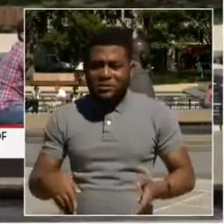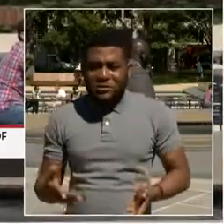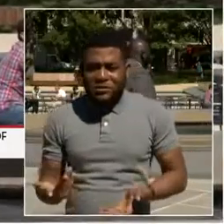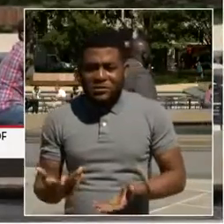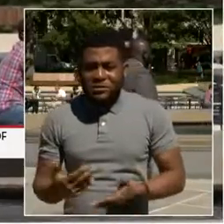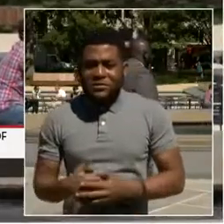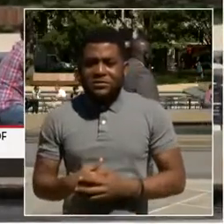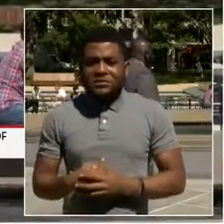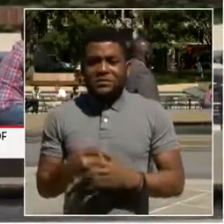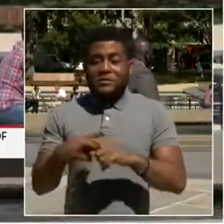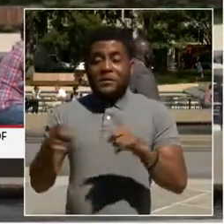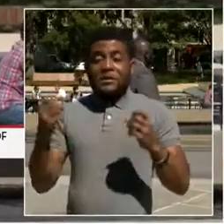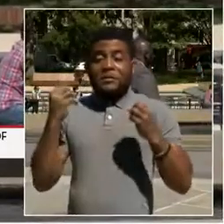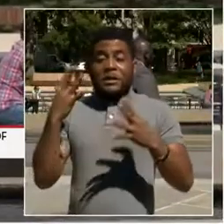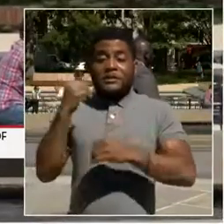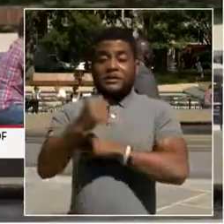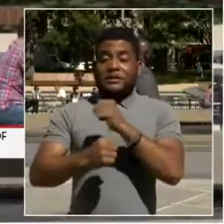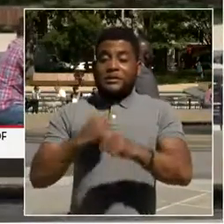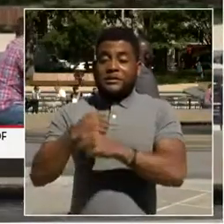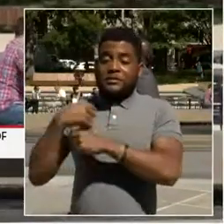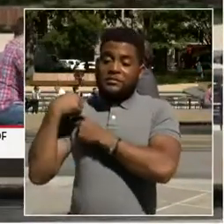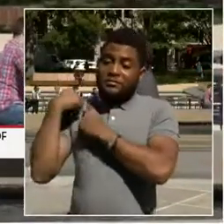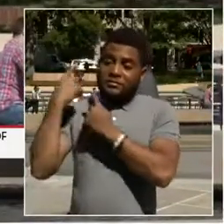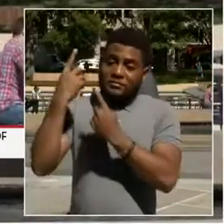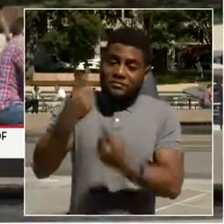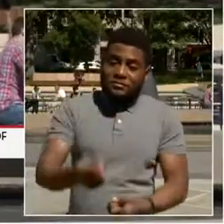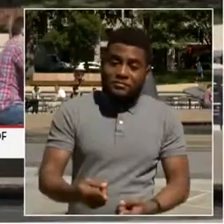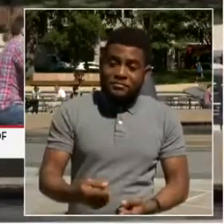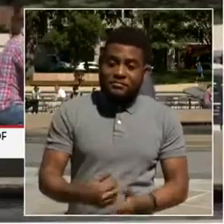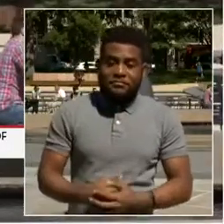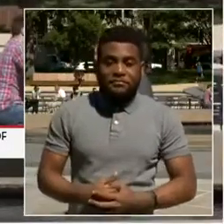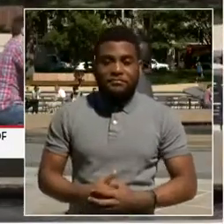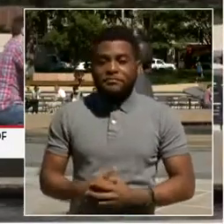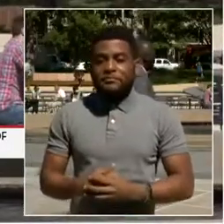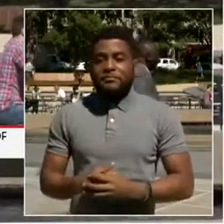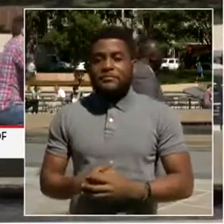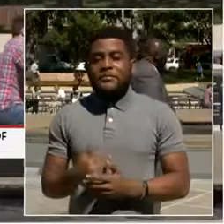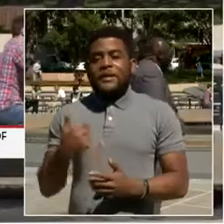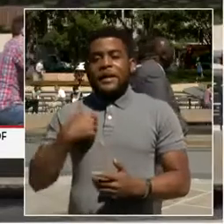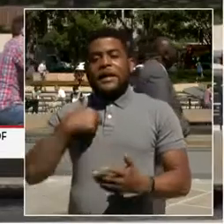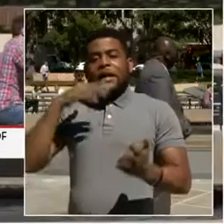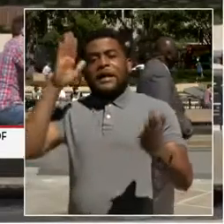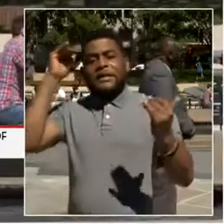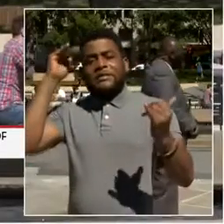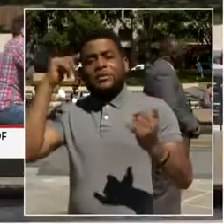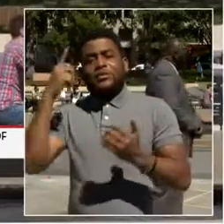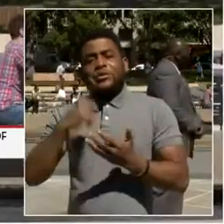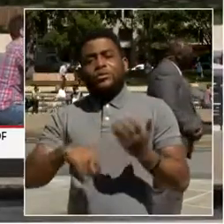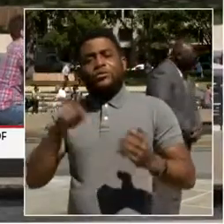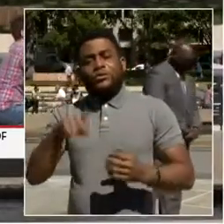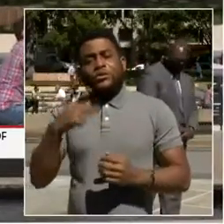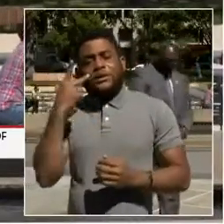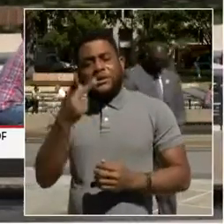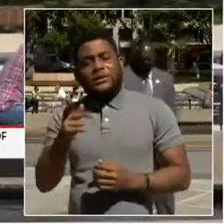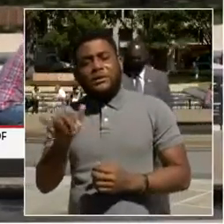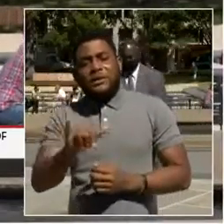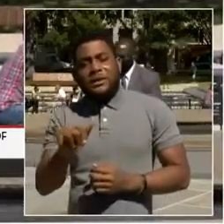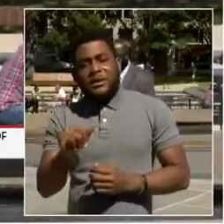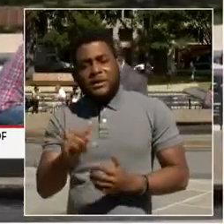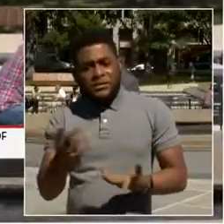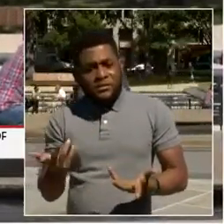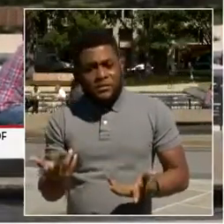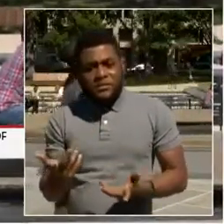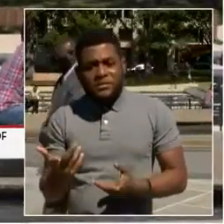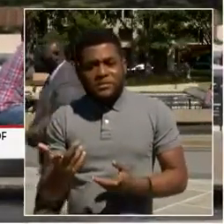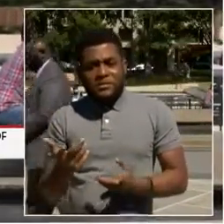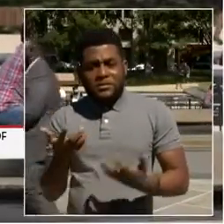has not matched our expectations for what a central park in Washington, D.C. should be. And